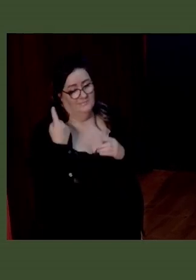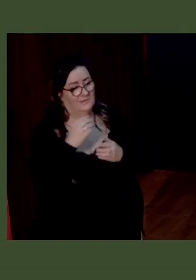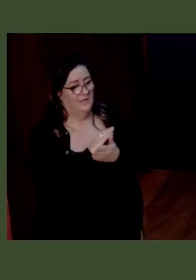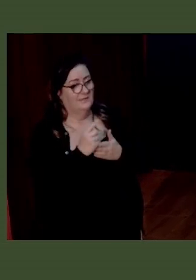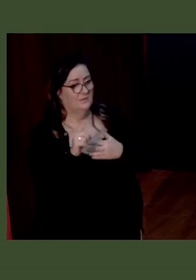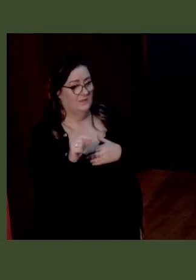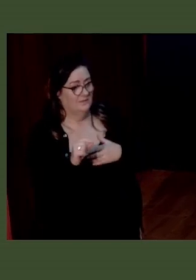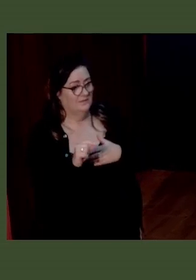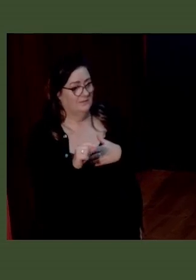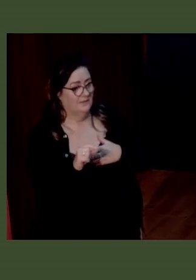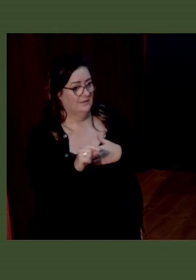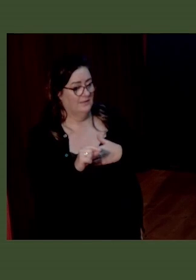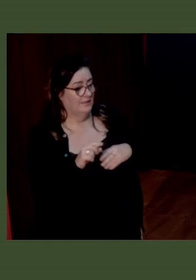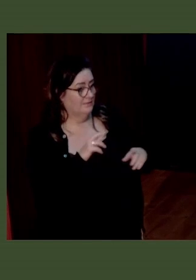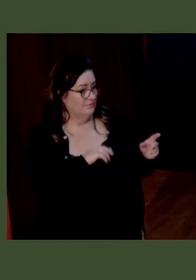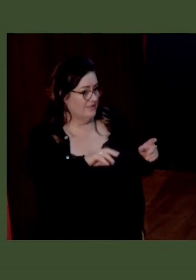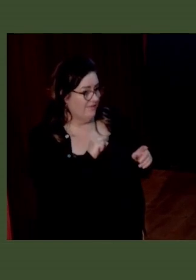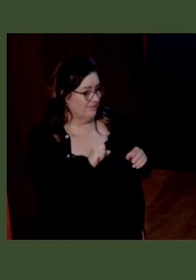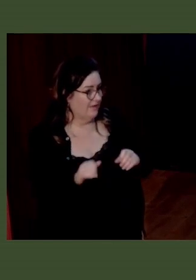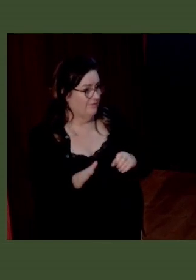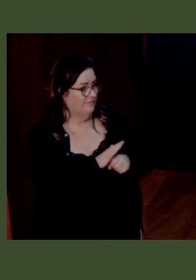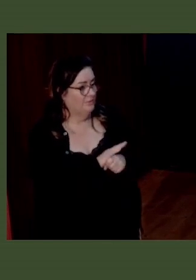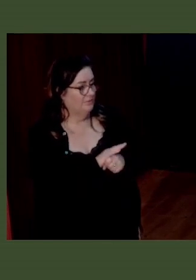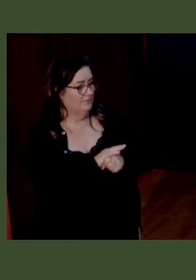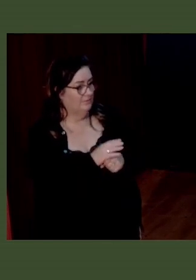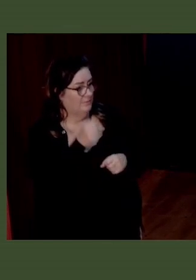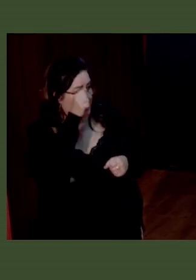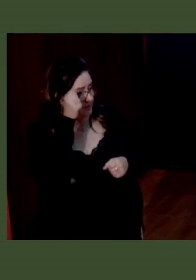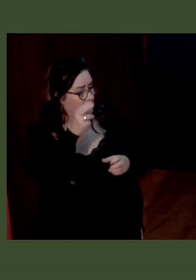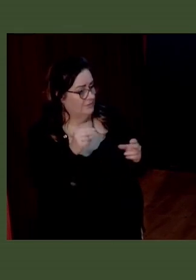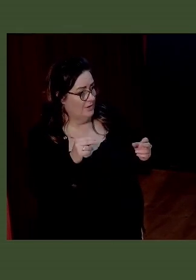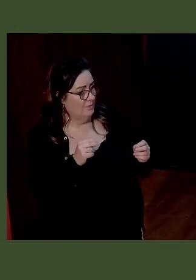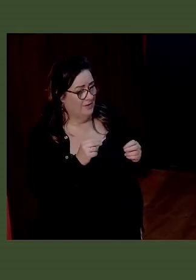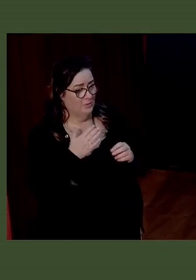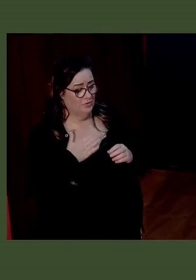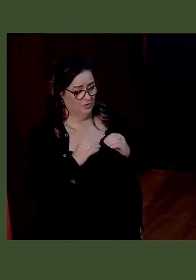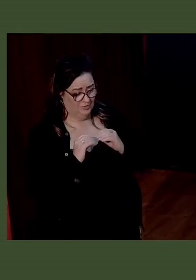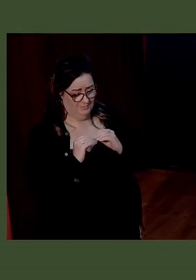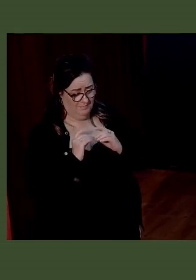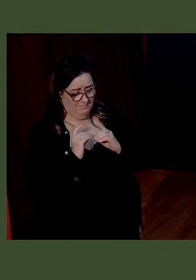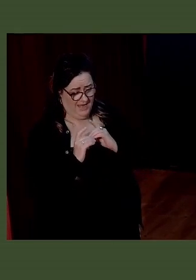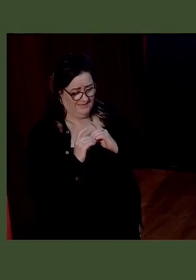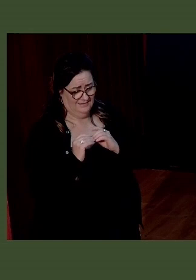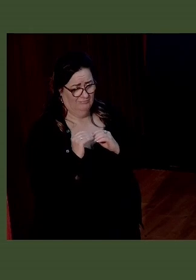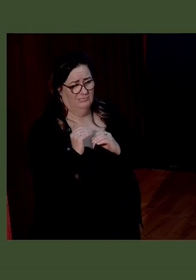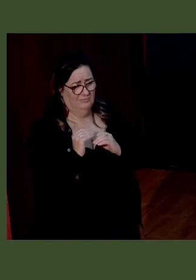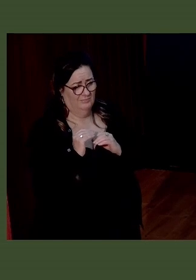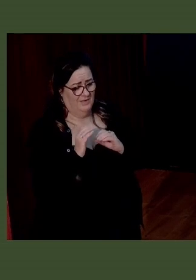never universally popular. In fact, it was passed only with a narrow majority in Dublin